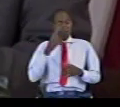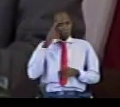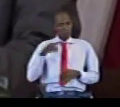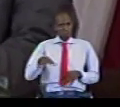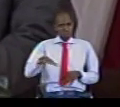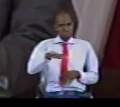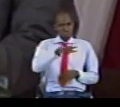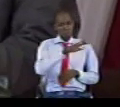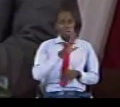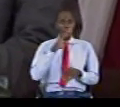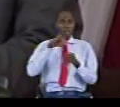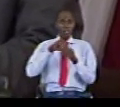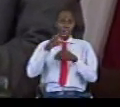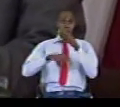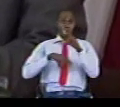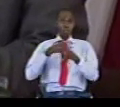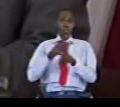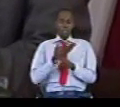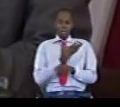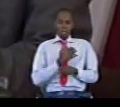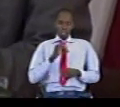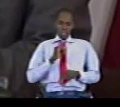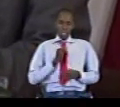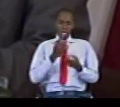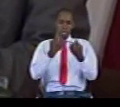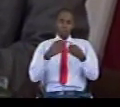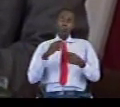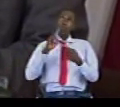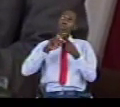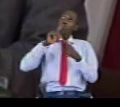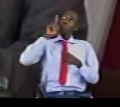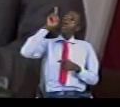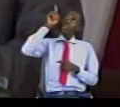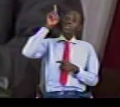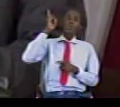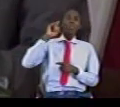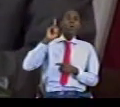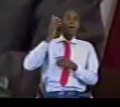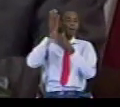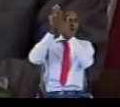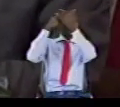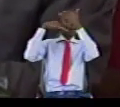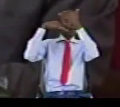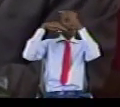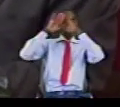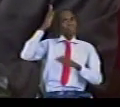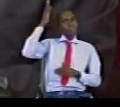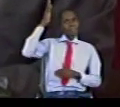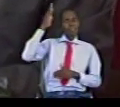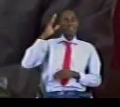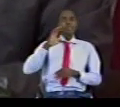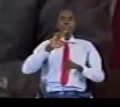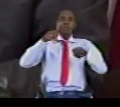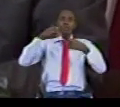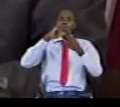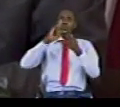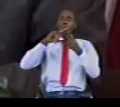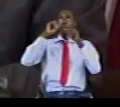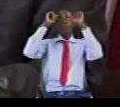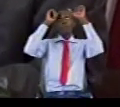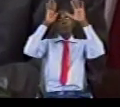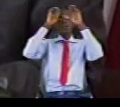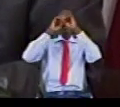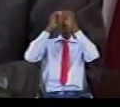I come to thee. That's heaven right there. I come to thee. He was going to the Father in heaven. Holy